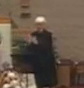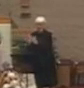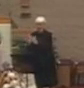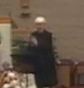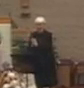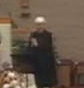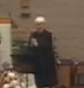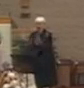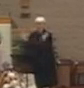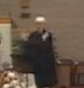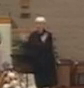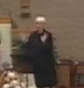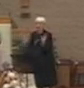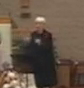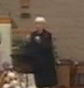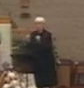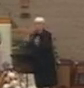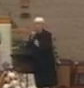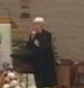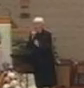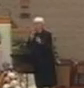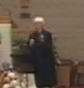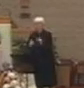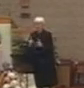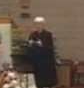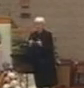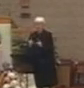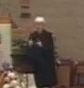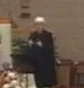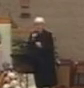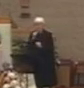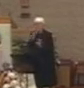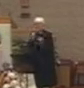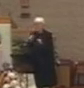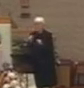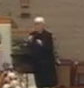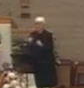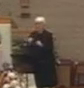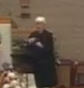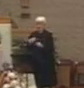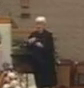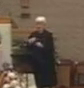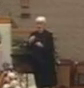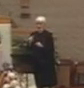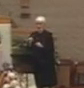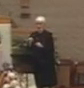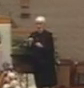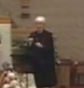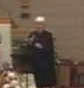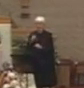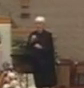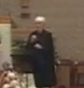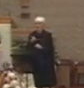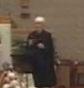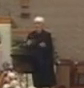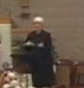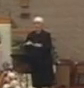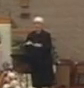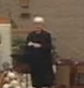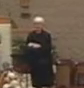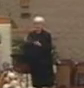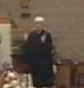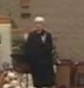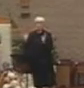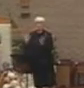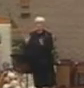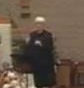that wonderful question, who do the people, and then who do you say that I am? And Peter does an